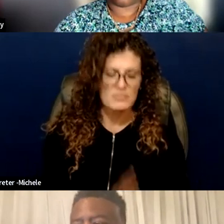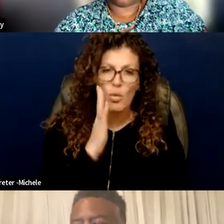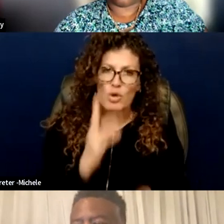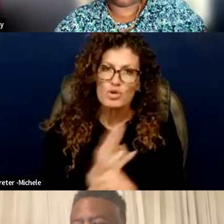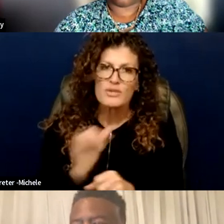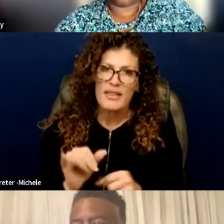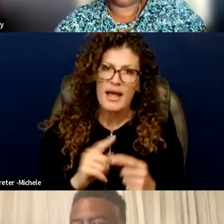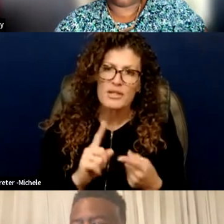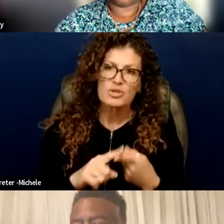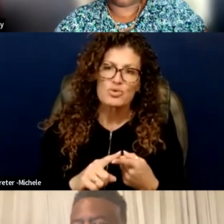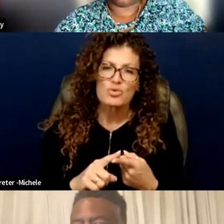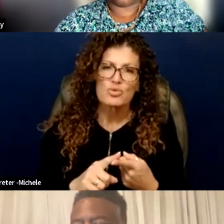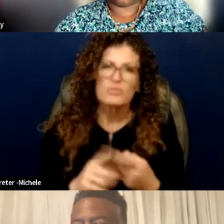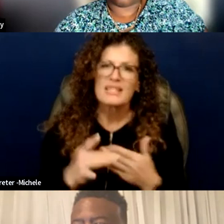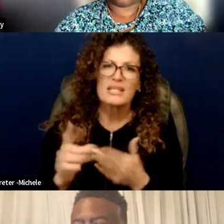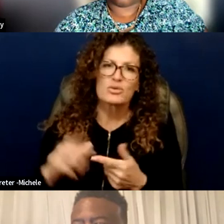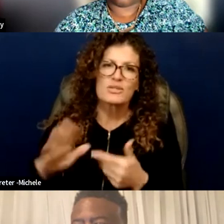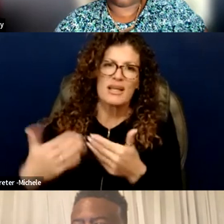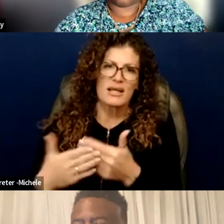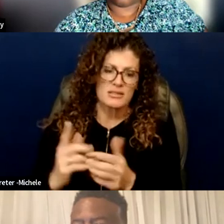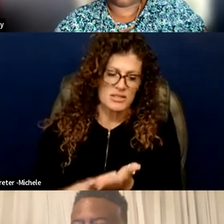inform the discussion of what to do next.